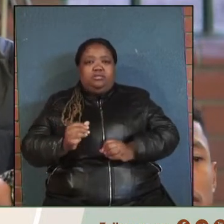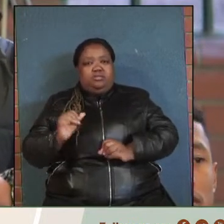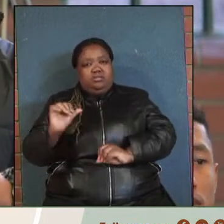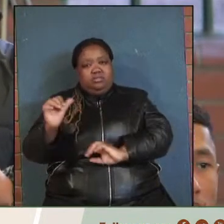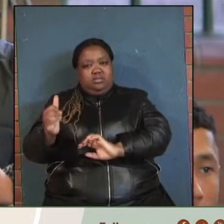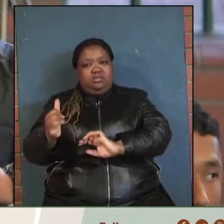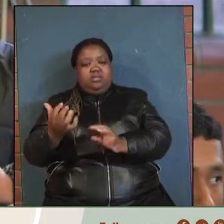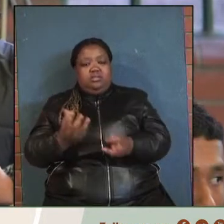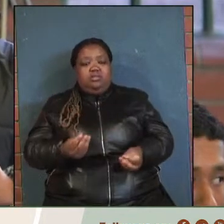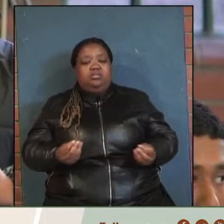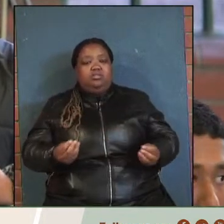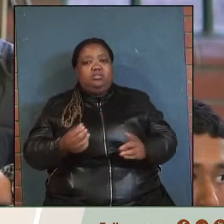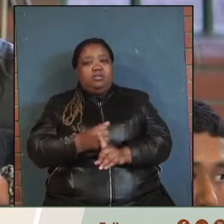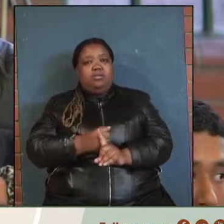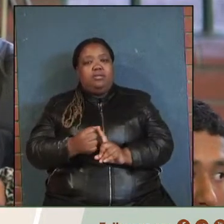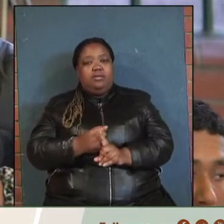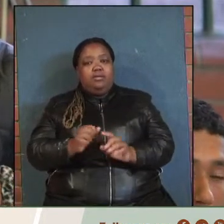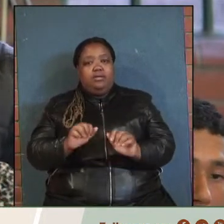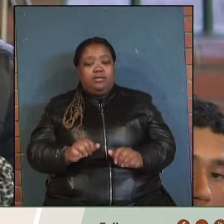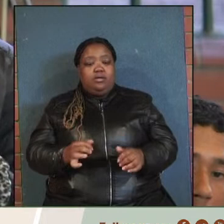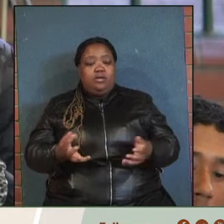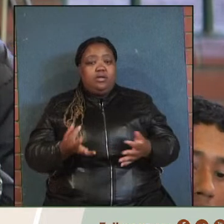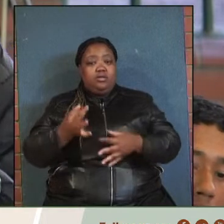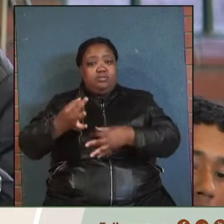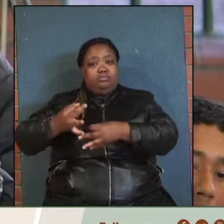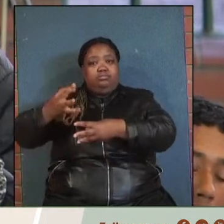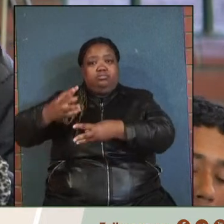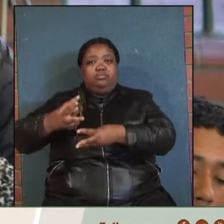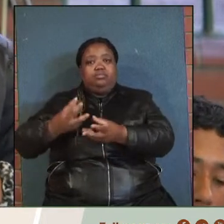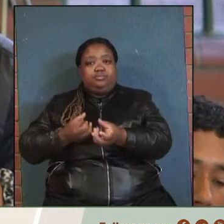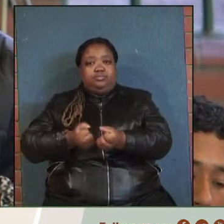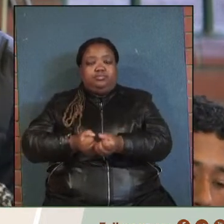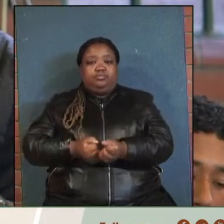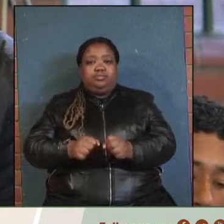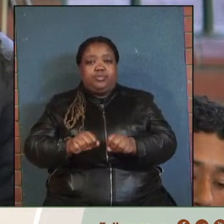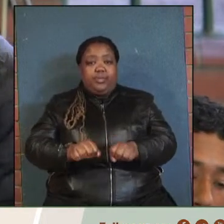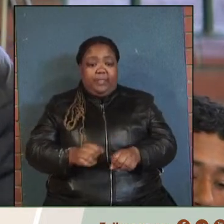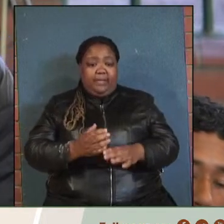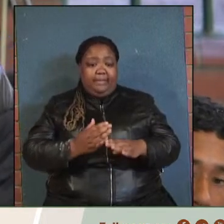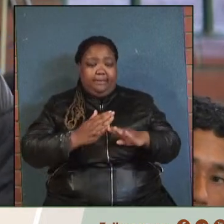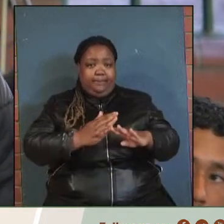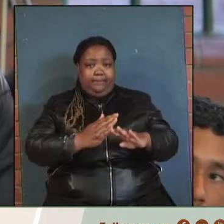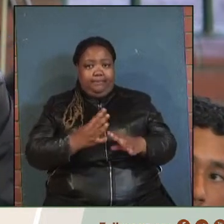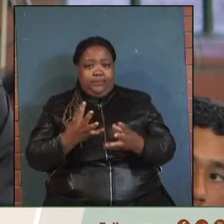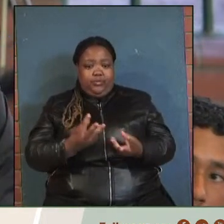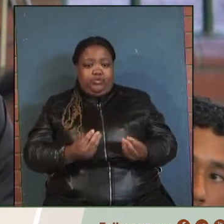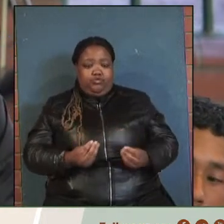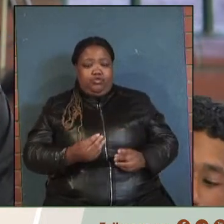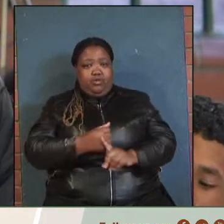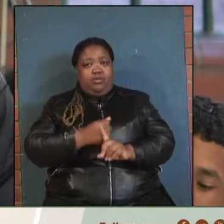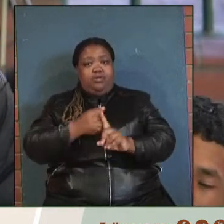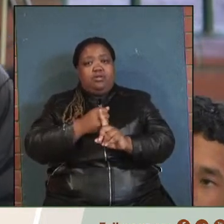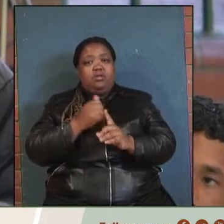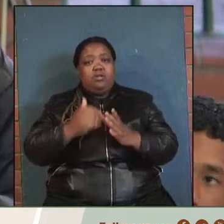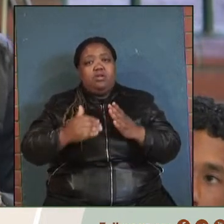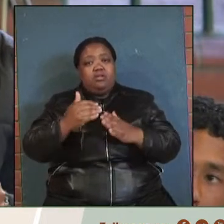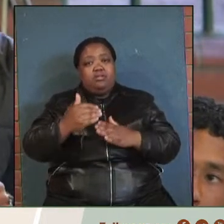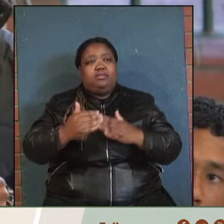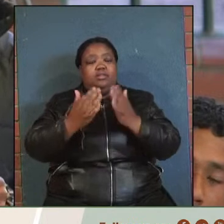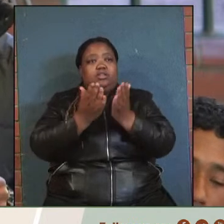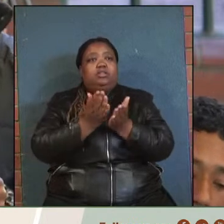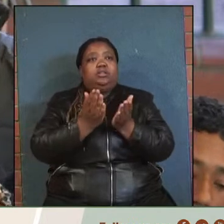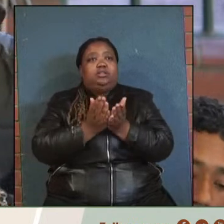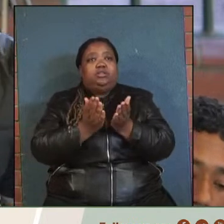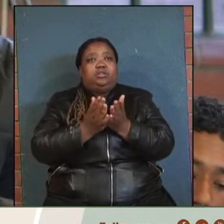Simple support for children and parents can be the best way to prevent child abuse. After school activities,